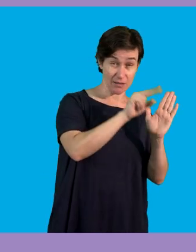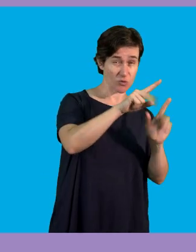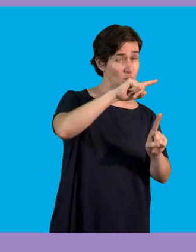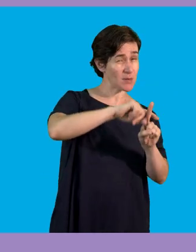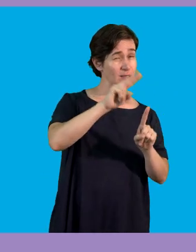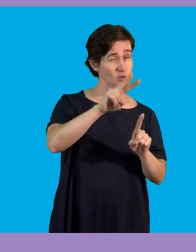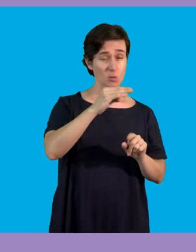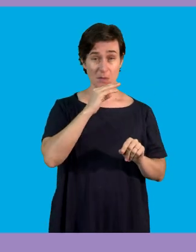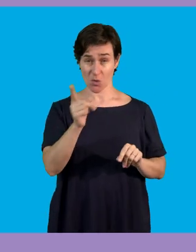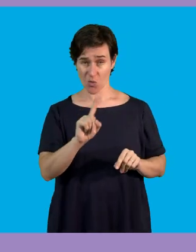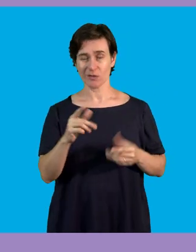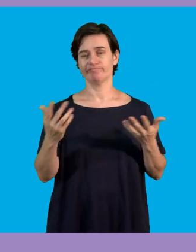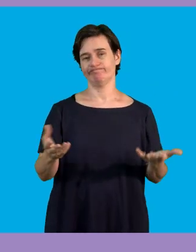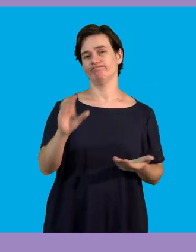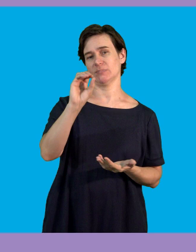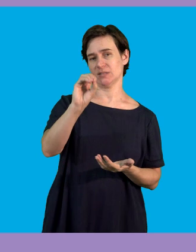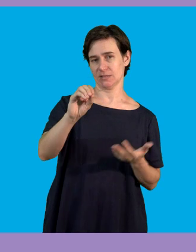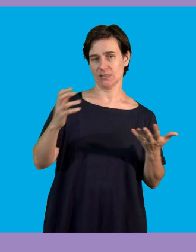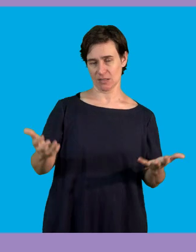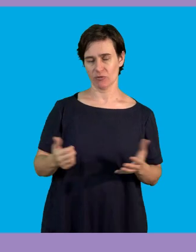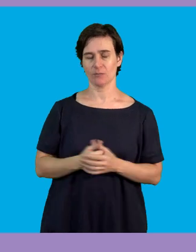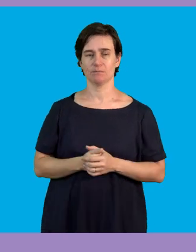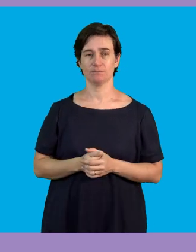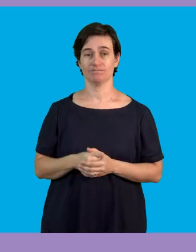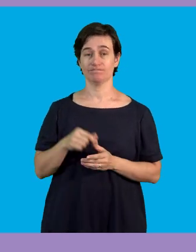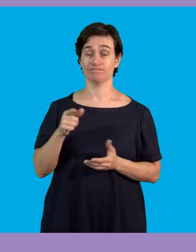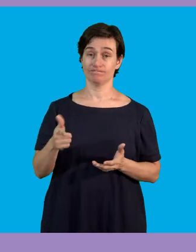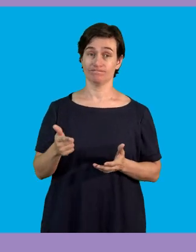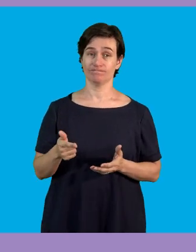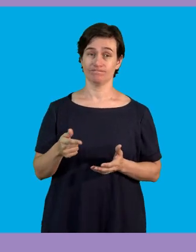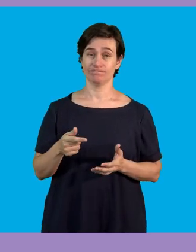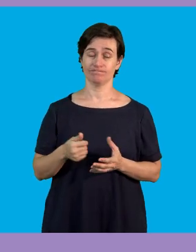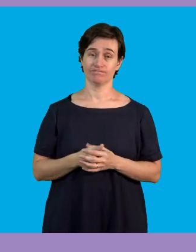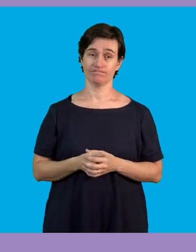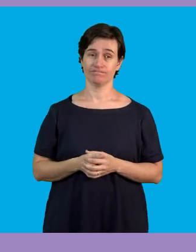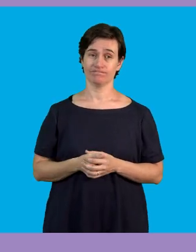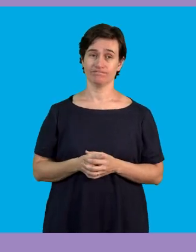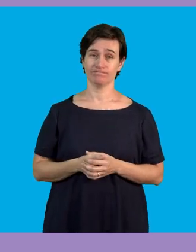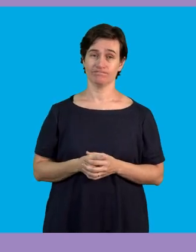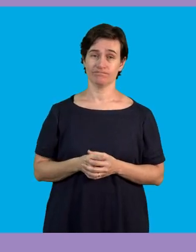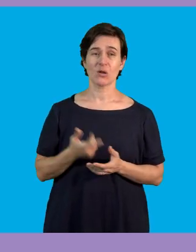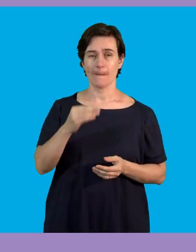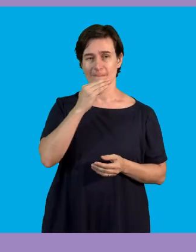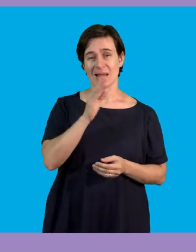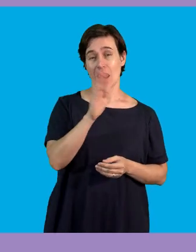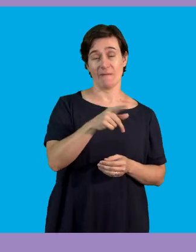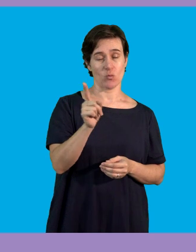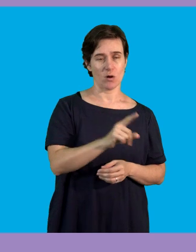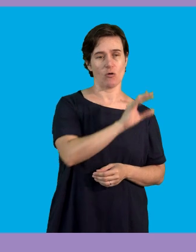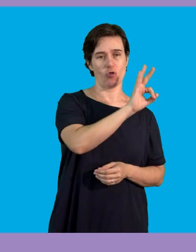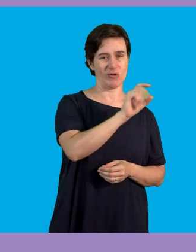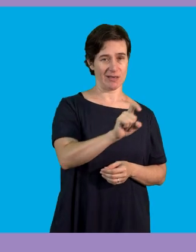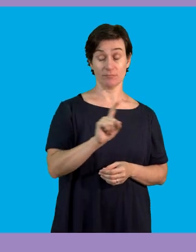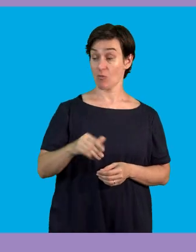negative 2 and positive 2 are going to give us 0 when we add them together, such that we remain with